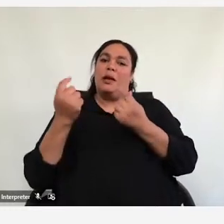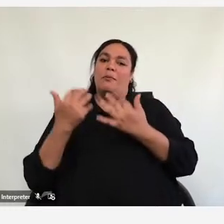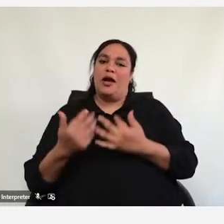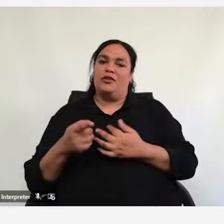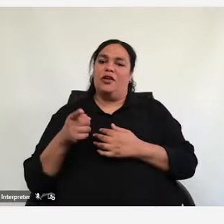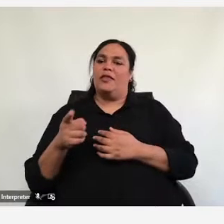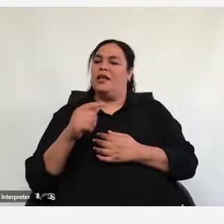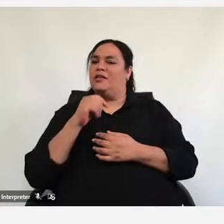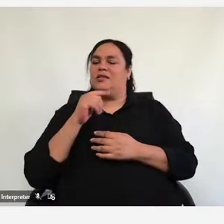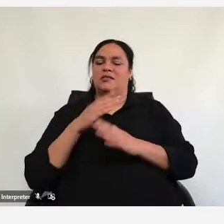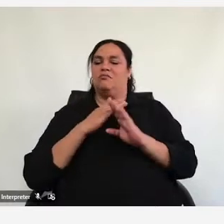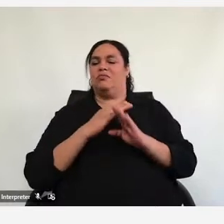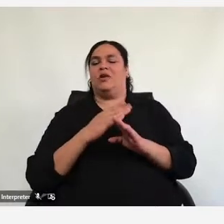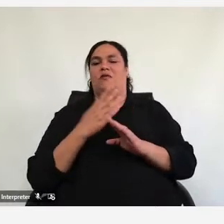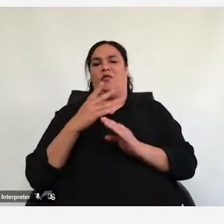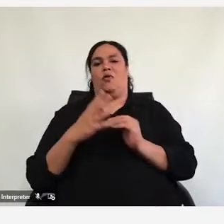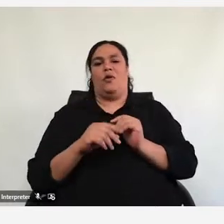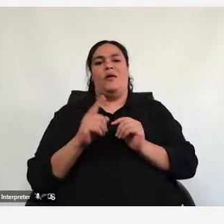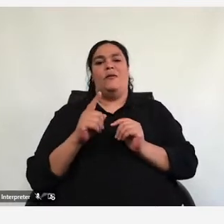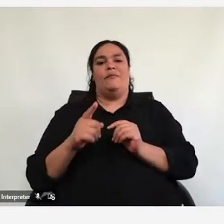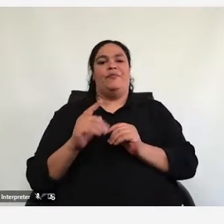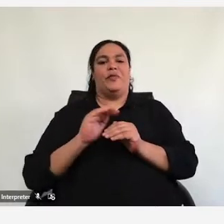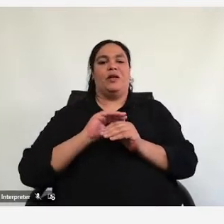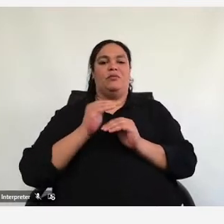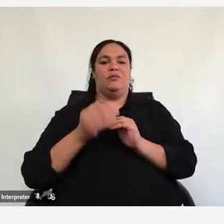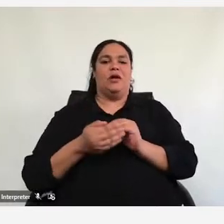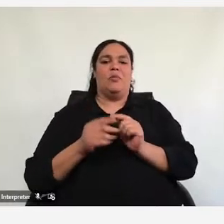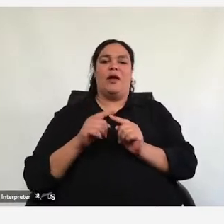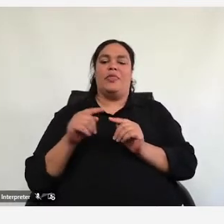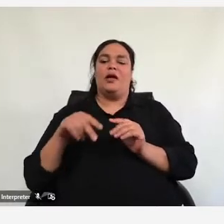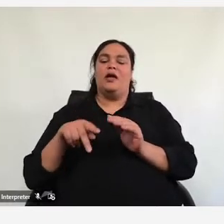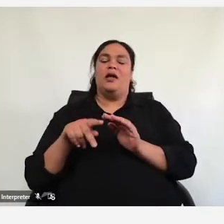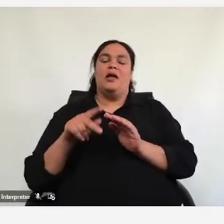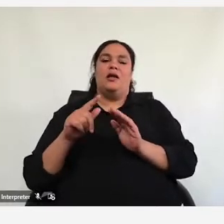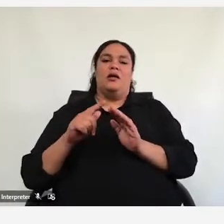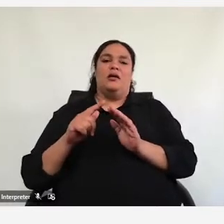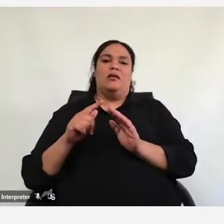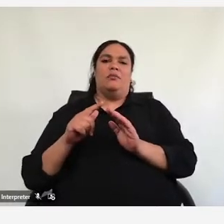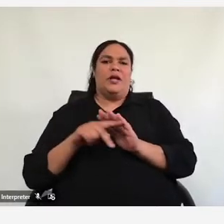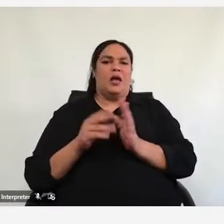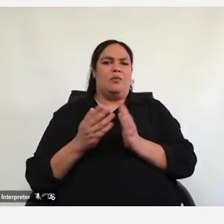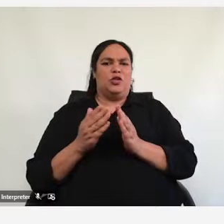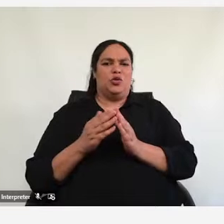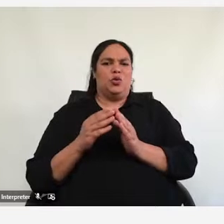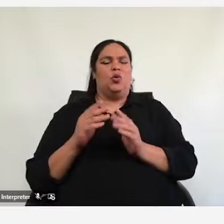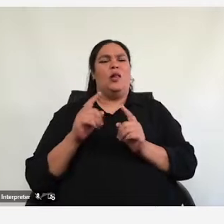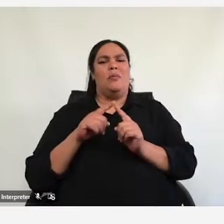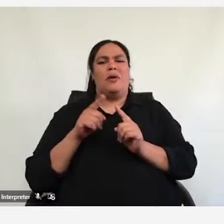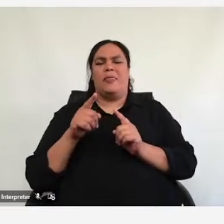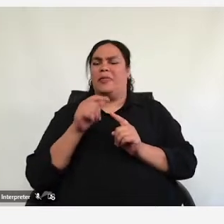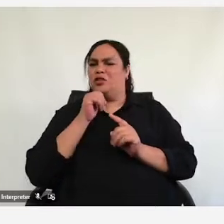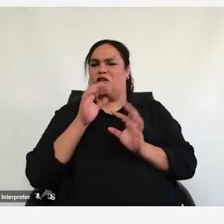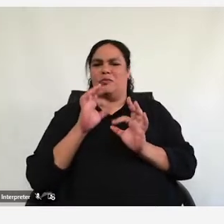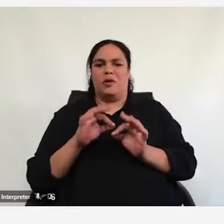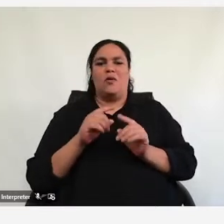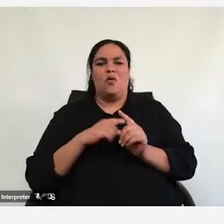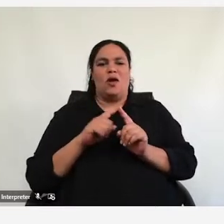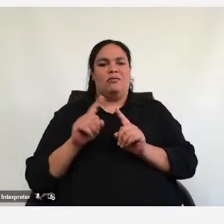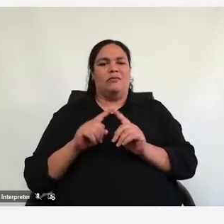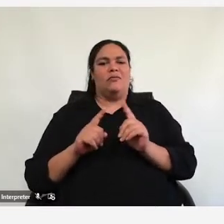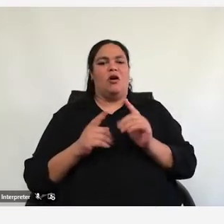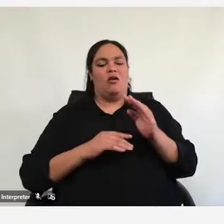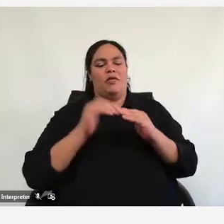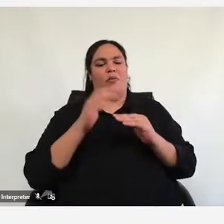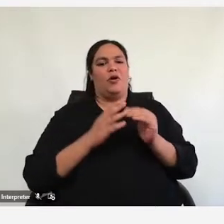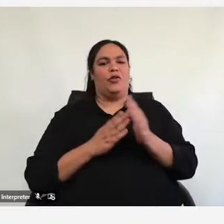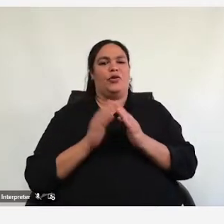is anti-poor. The veiligheidskwessie by die laerskool Bondebok in Swellendam is kommerwekkend. Met dele van die gebou wat die